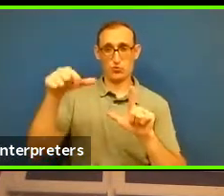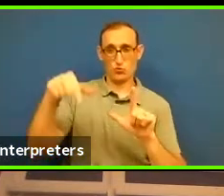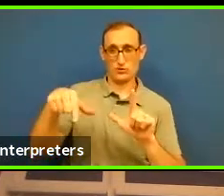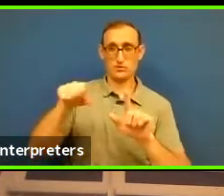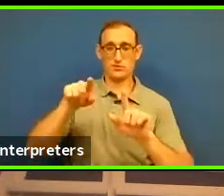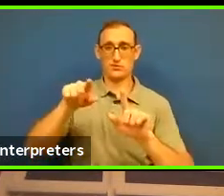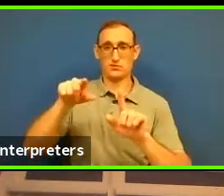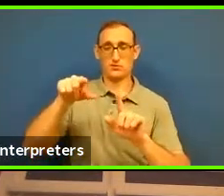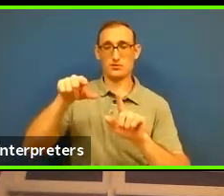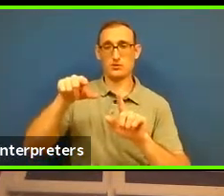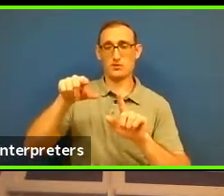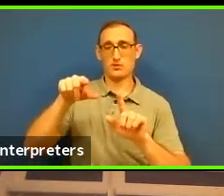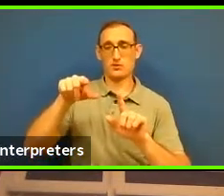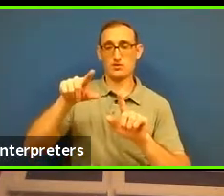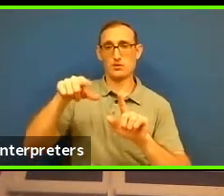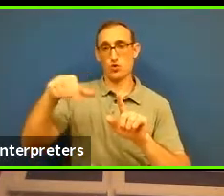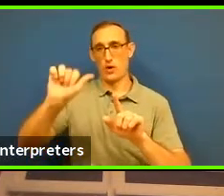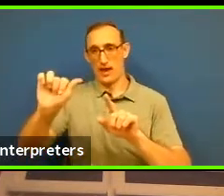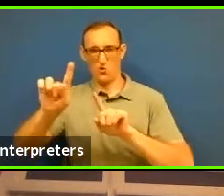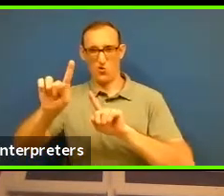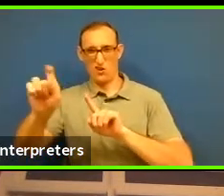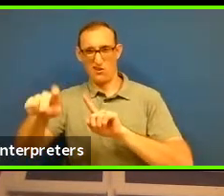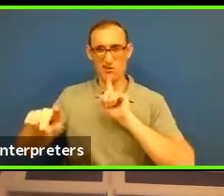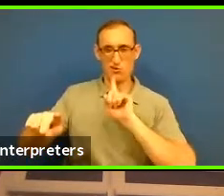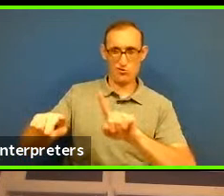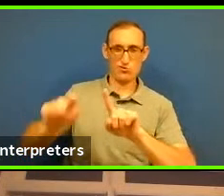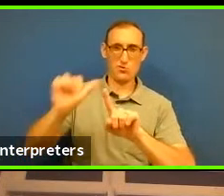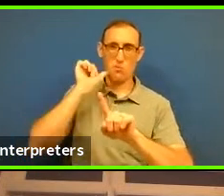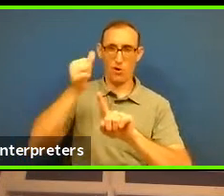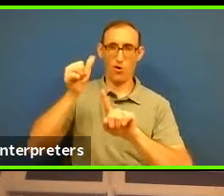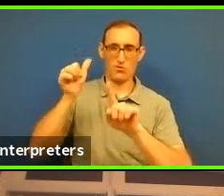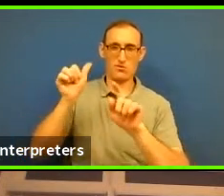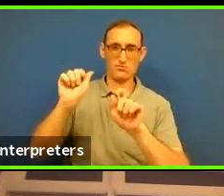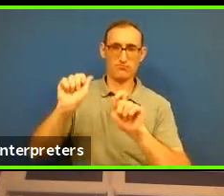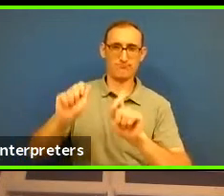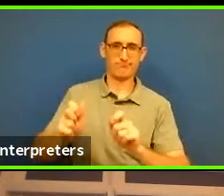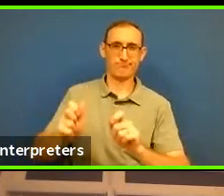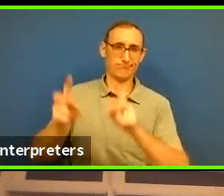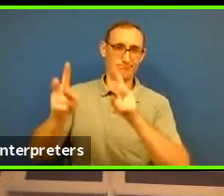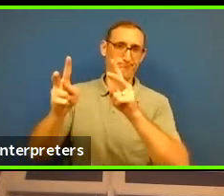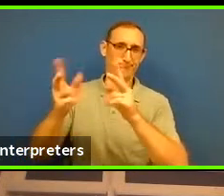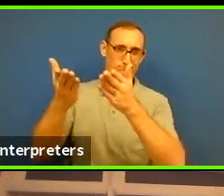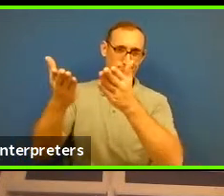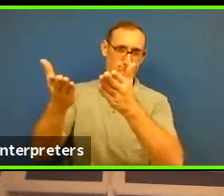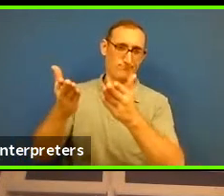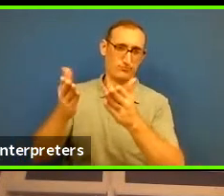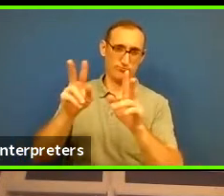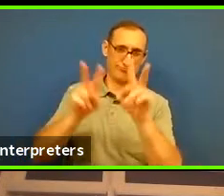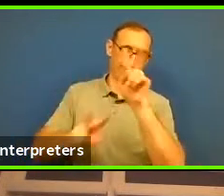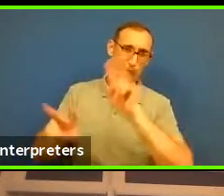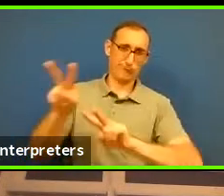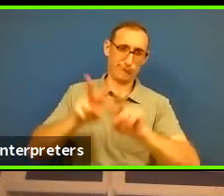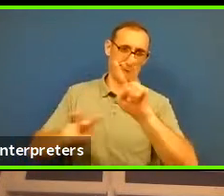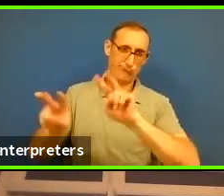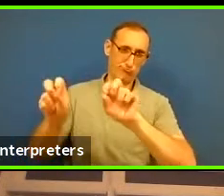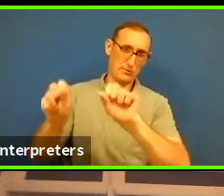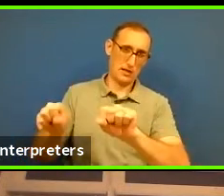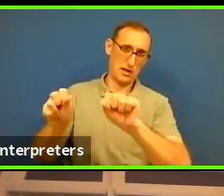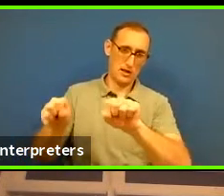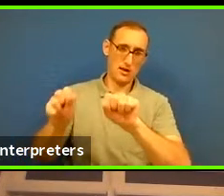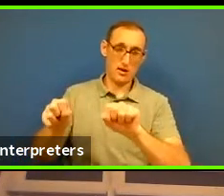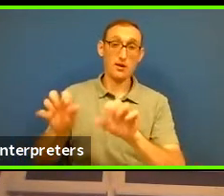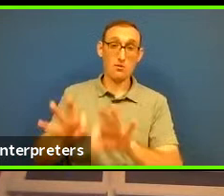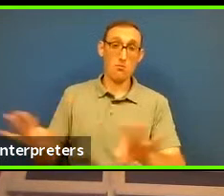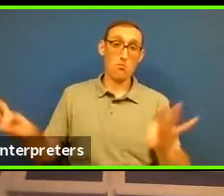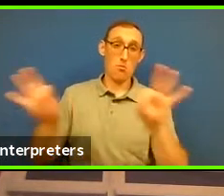tomorrow. But I do want to reiterate that, you know, these are very important questions. And this is not the only time that we